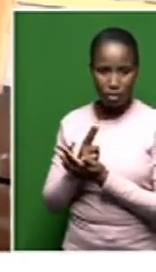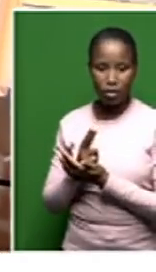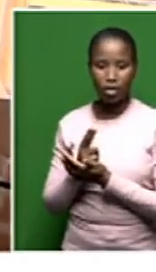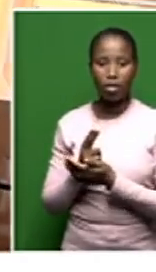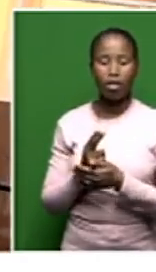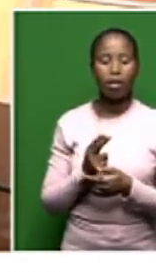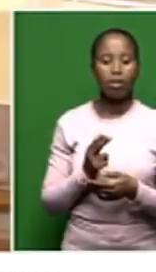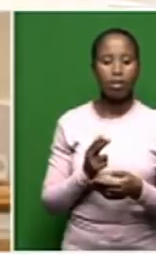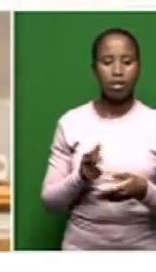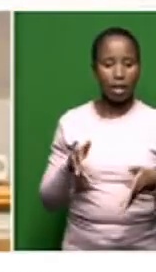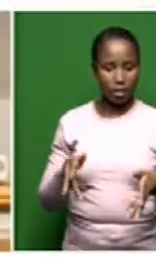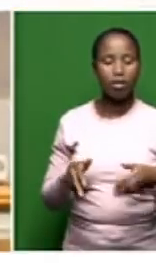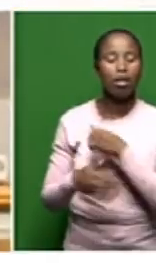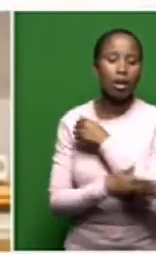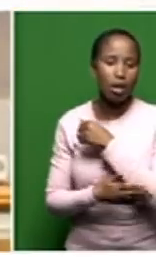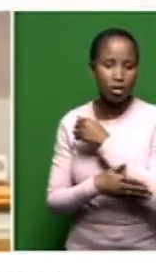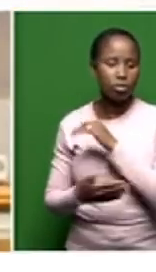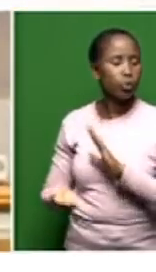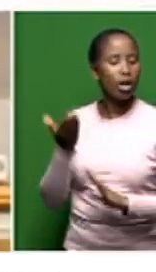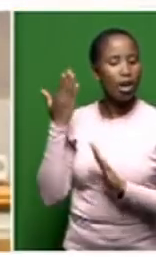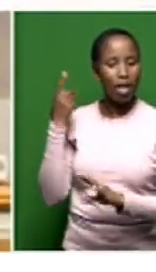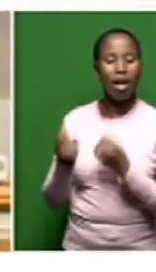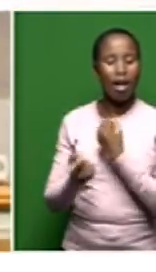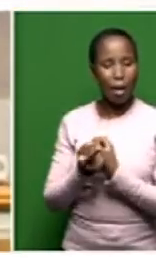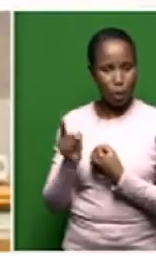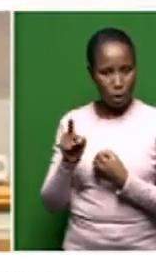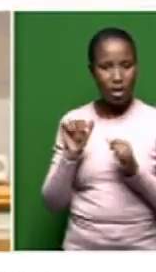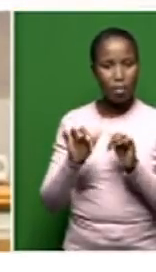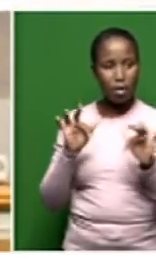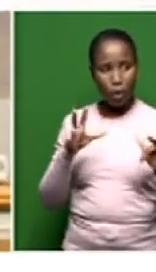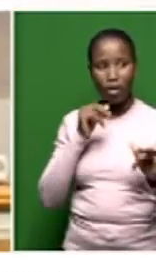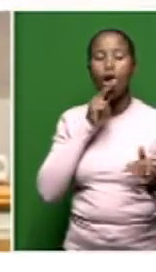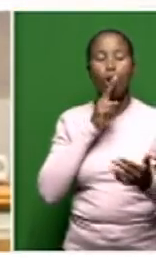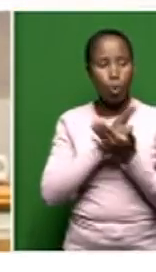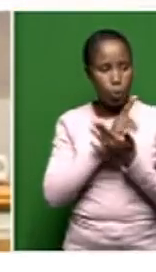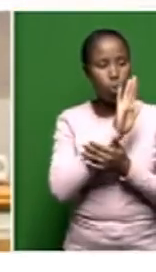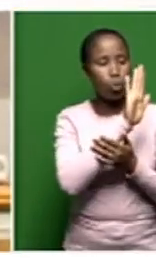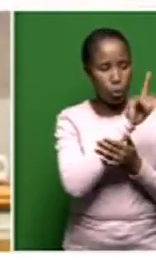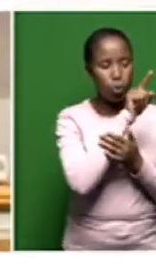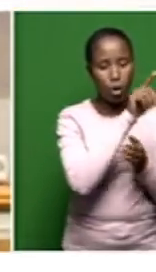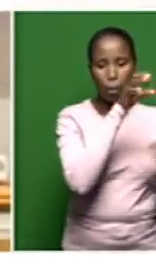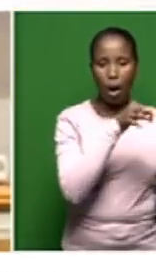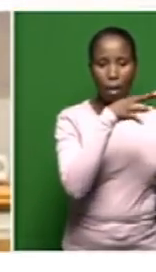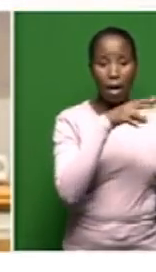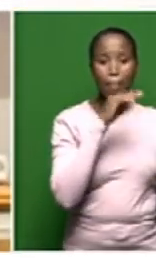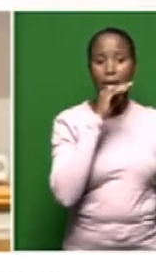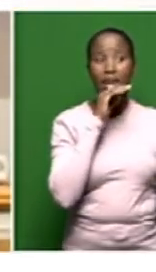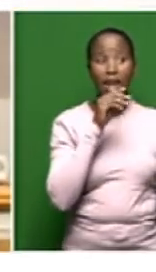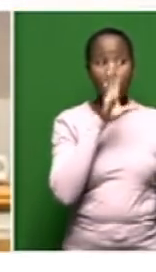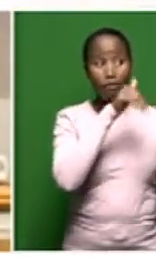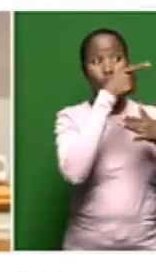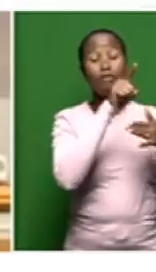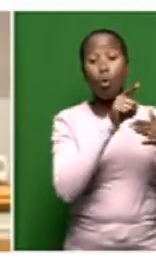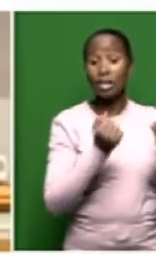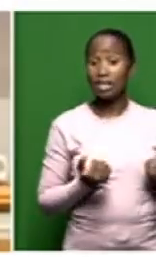our country was polarized in the past, when people have a loyalty to a party. So then they don't vote for service delivery.